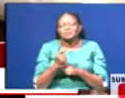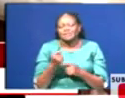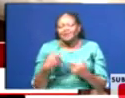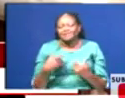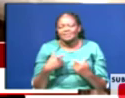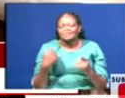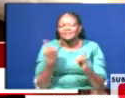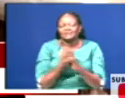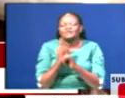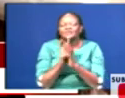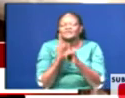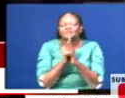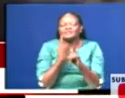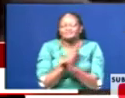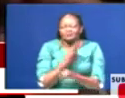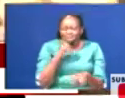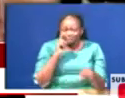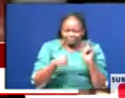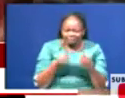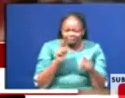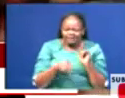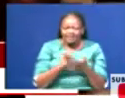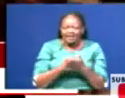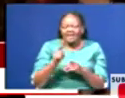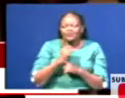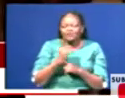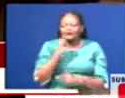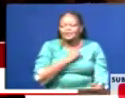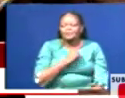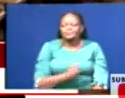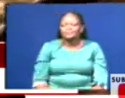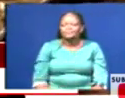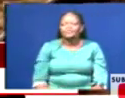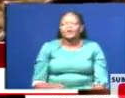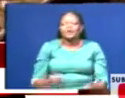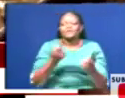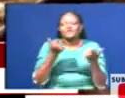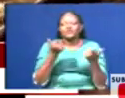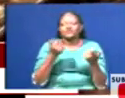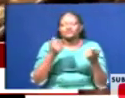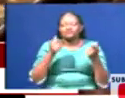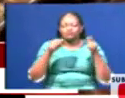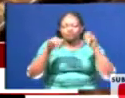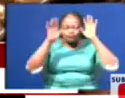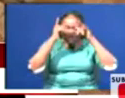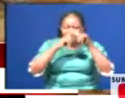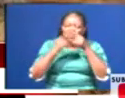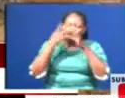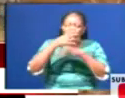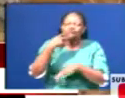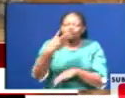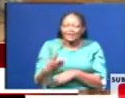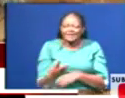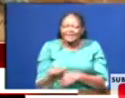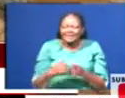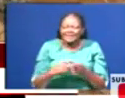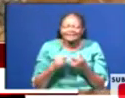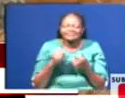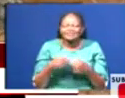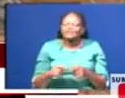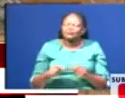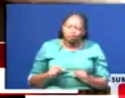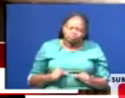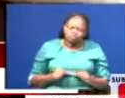various courses that nimefanya. From a few rabbits to now over 200 of them, Kamau has never looked back on